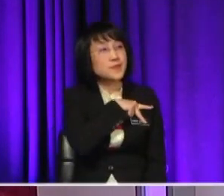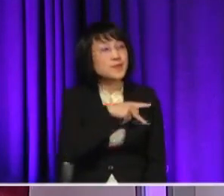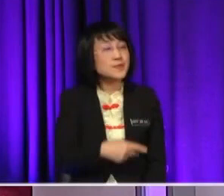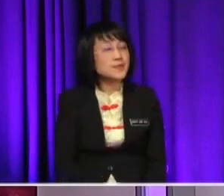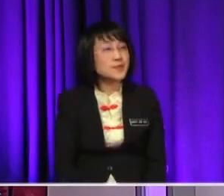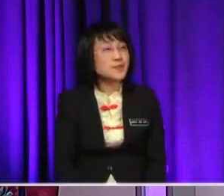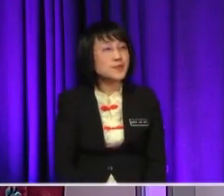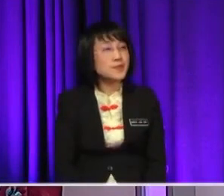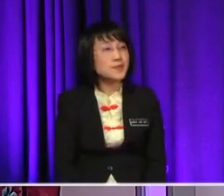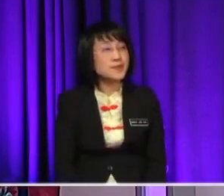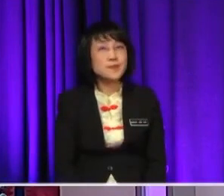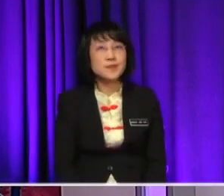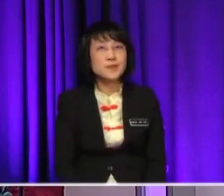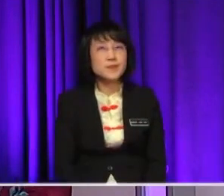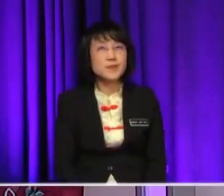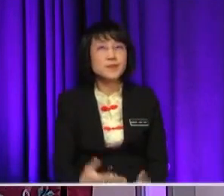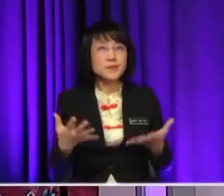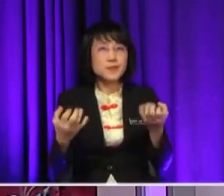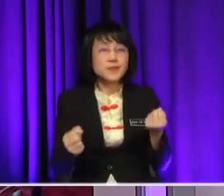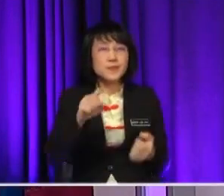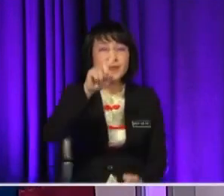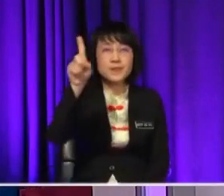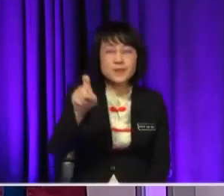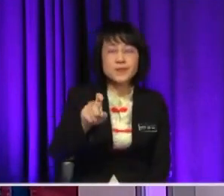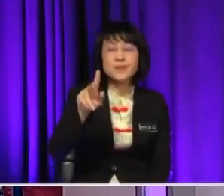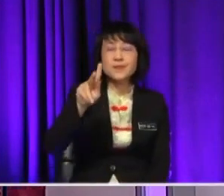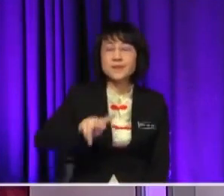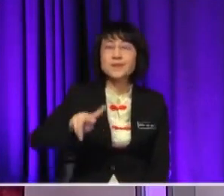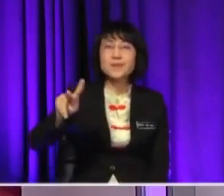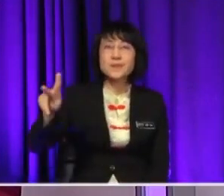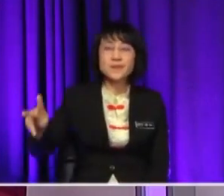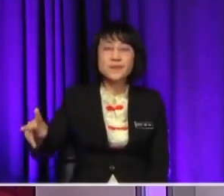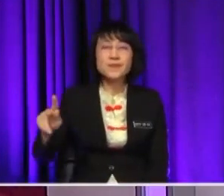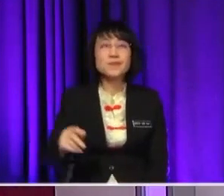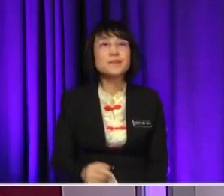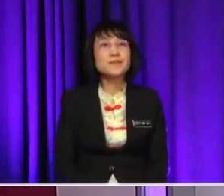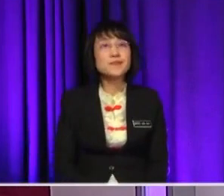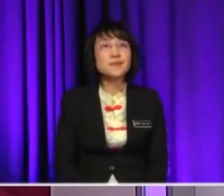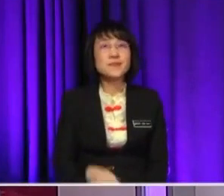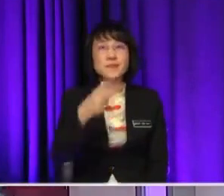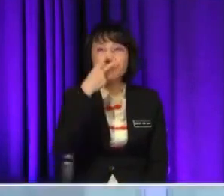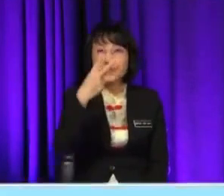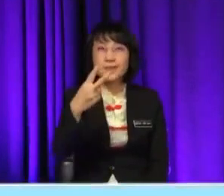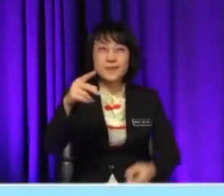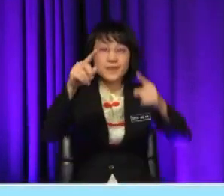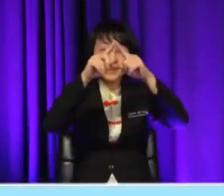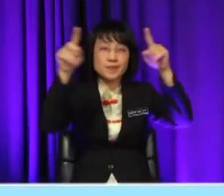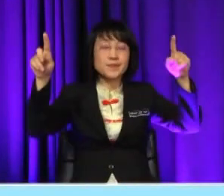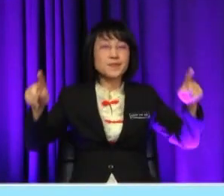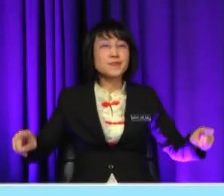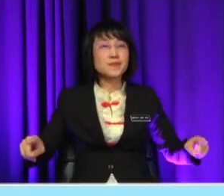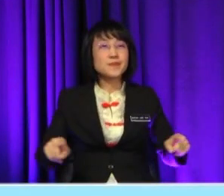now this is where I want to ask them. But before that, girls, take a look at the screen,